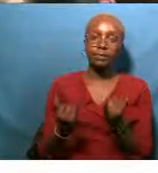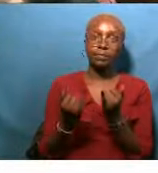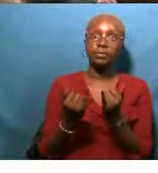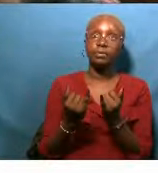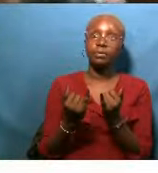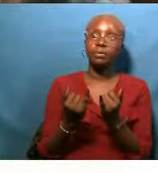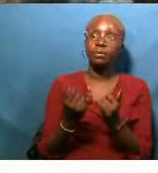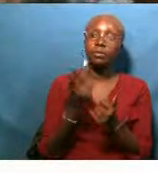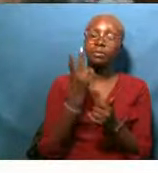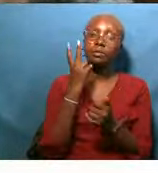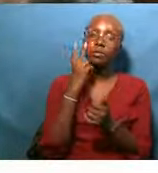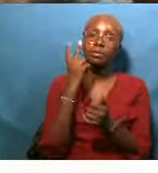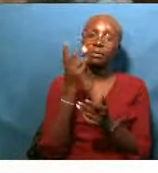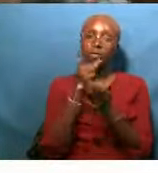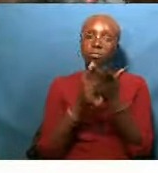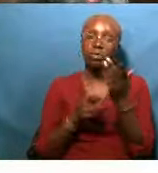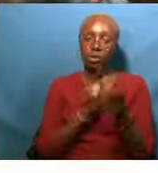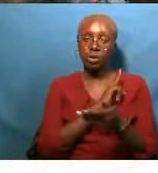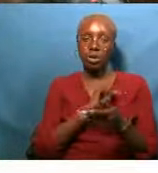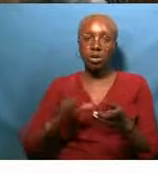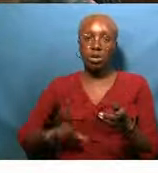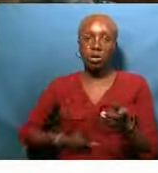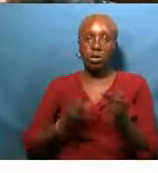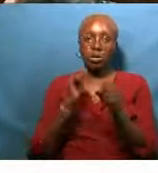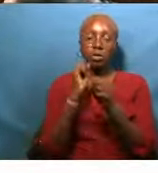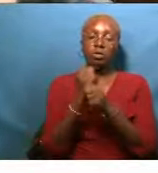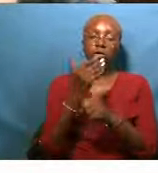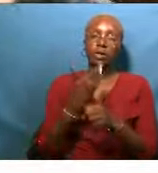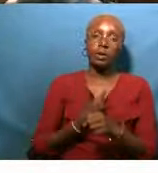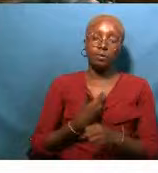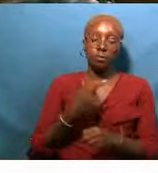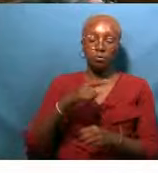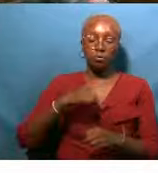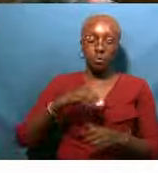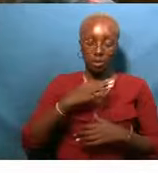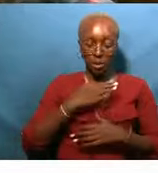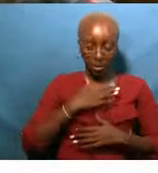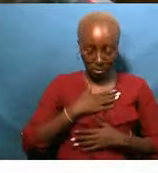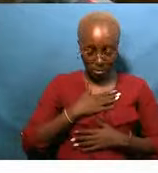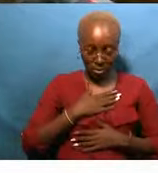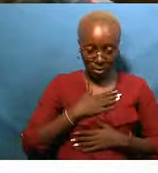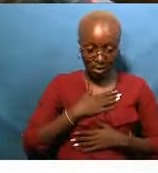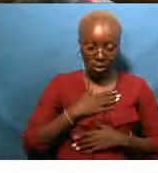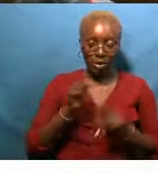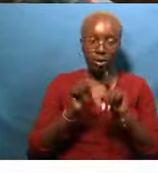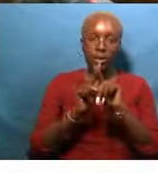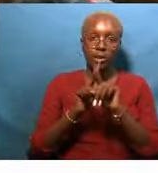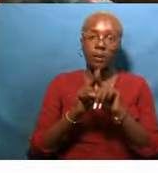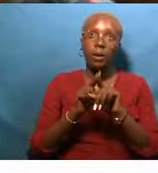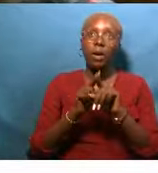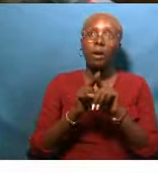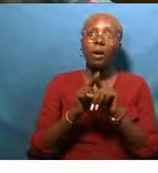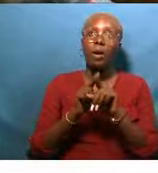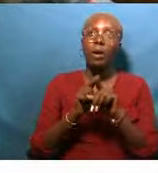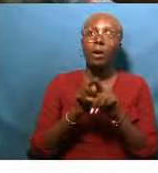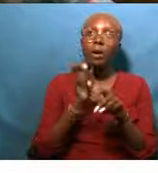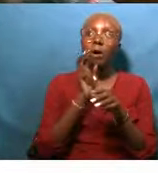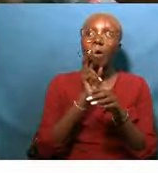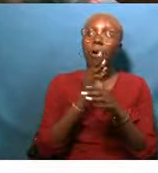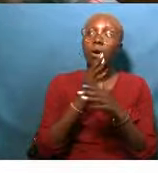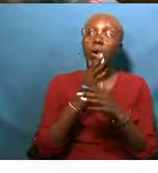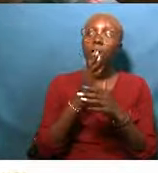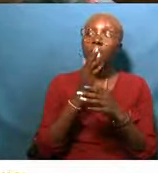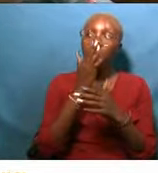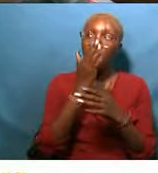See what the Lord has done. We are humbled and honored to